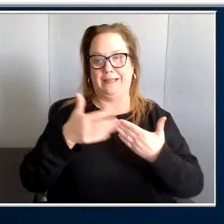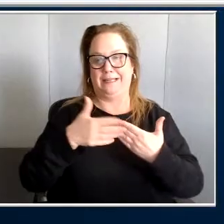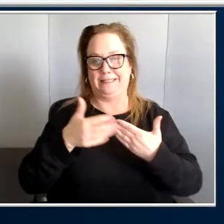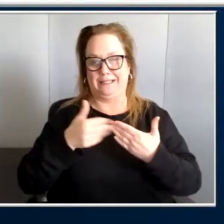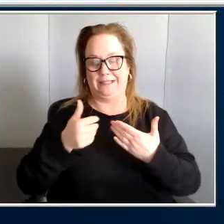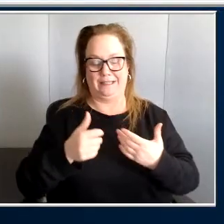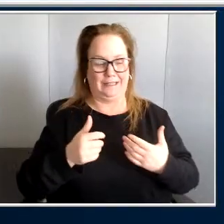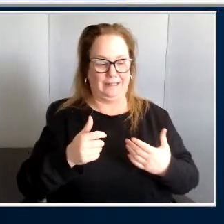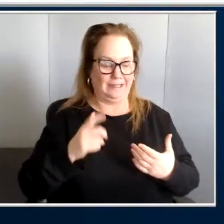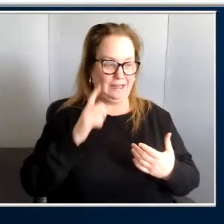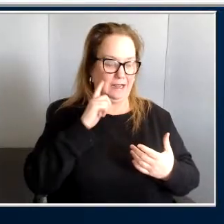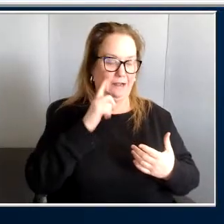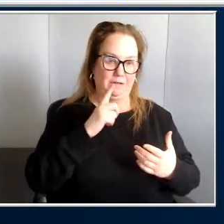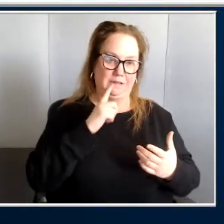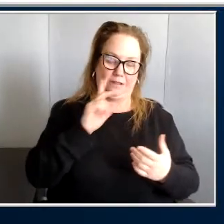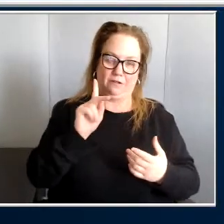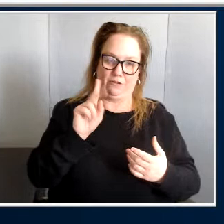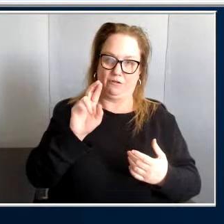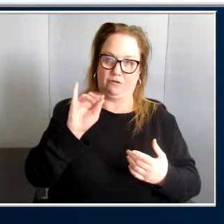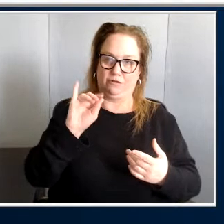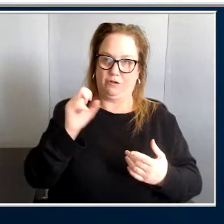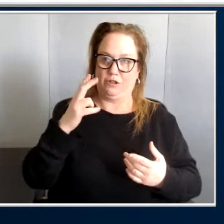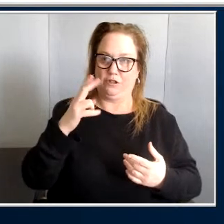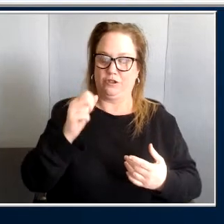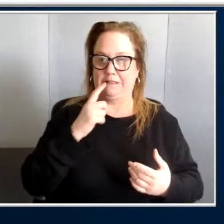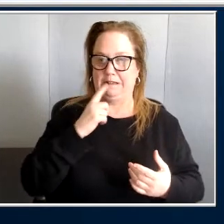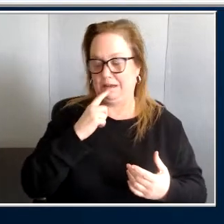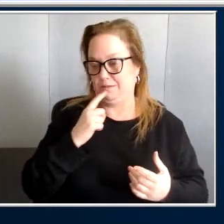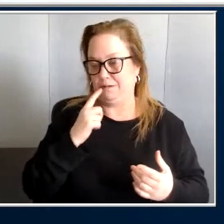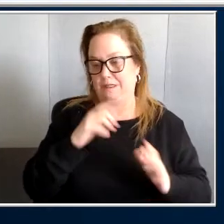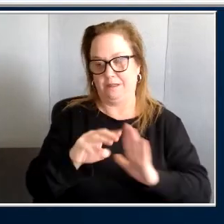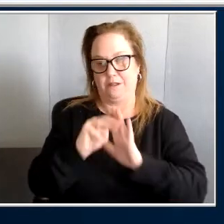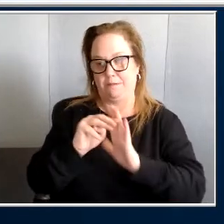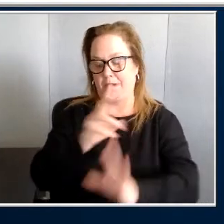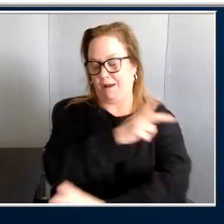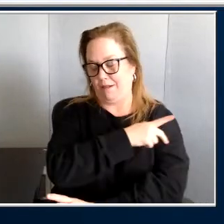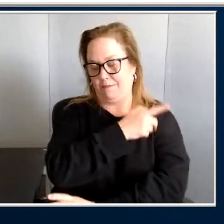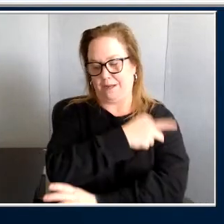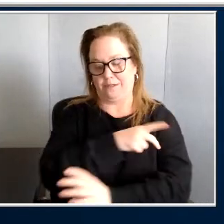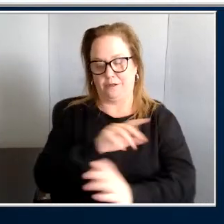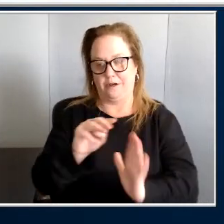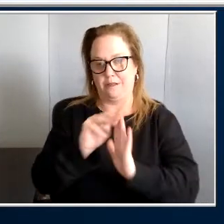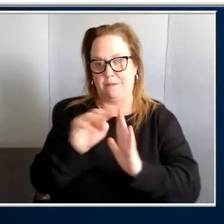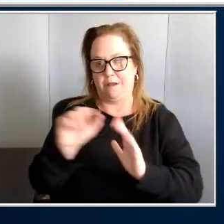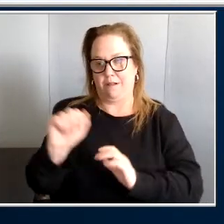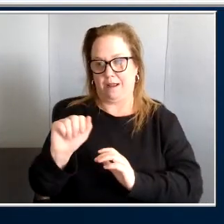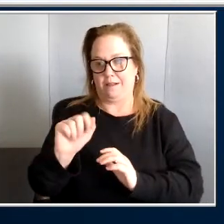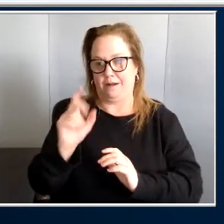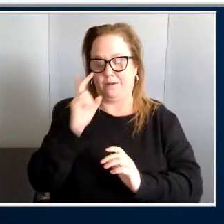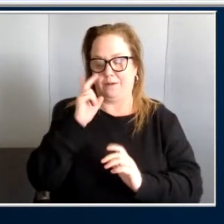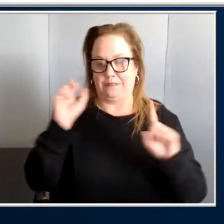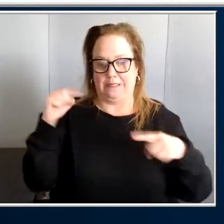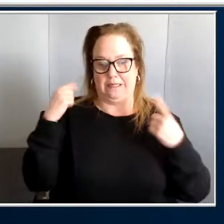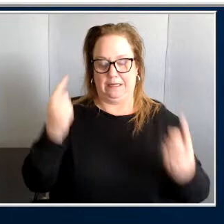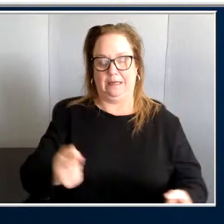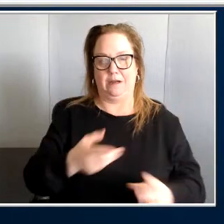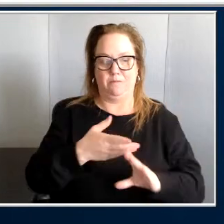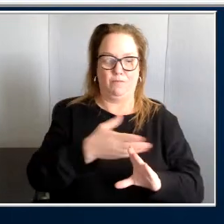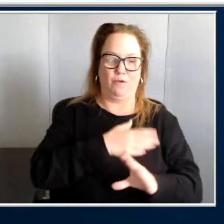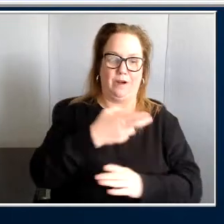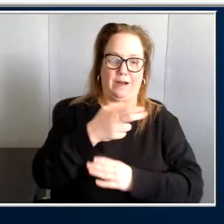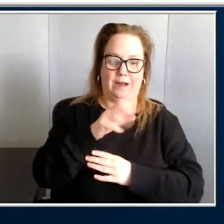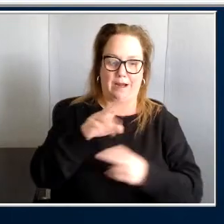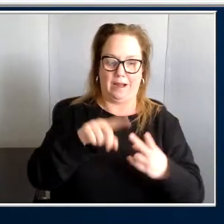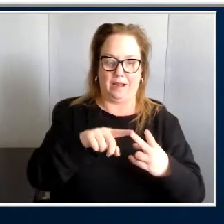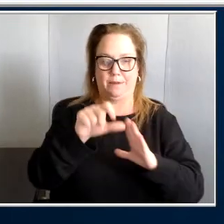kind of piggyback off what Krisha said. She's kind of the model patient, the model athlete that we've had at our clinic, going through prehab, having surgery